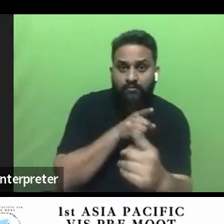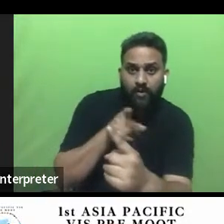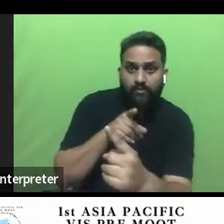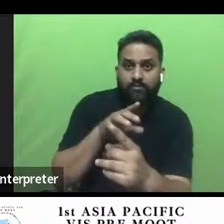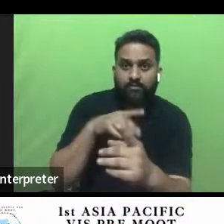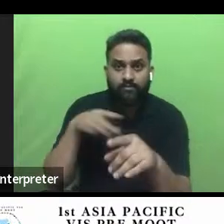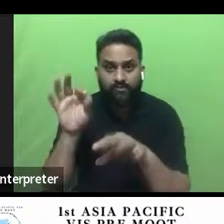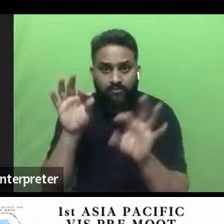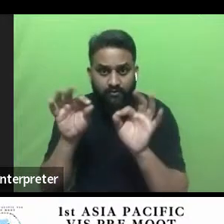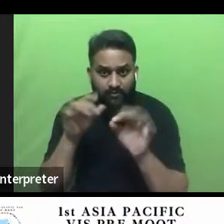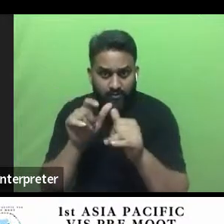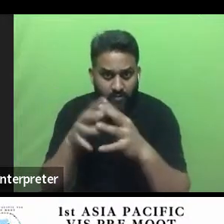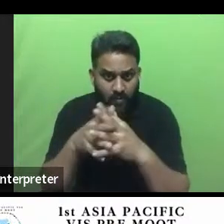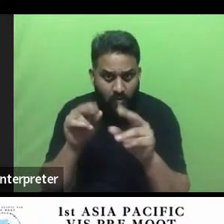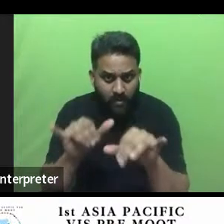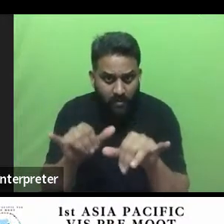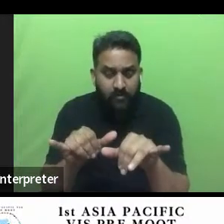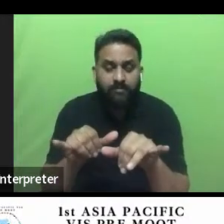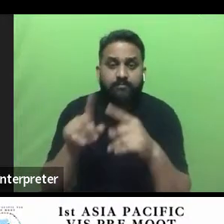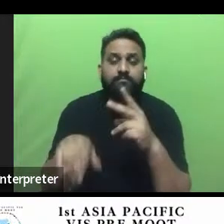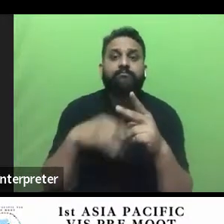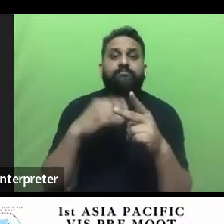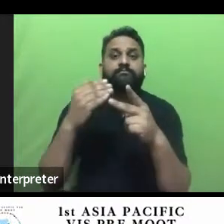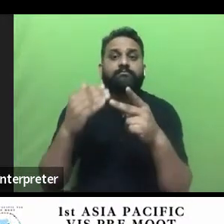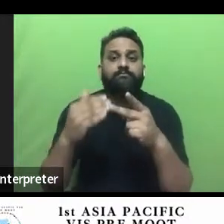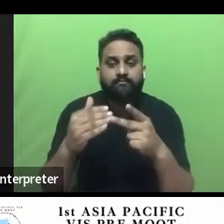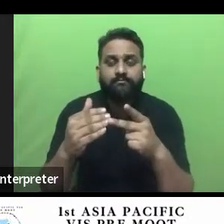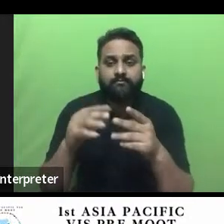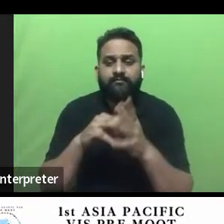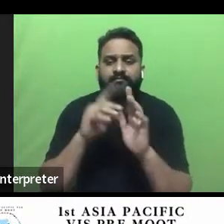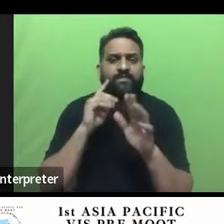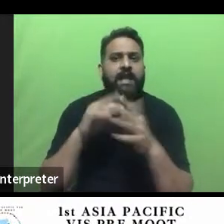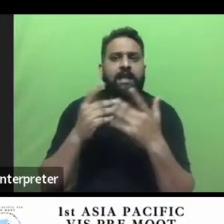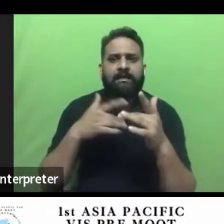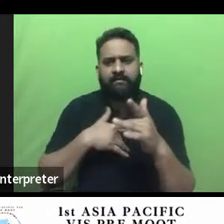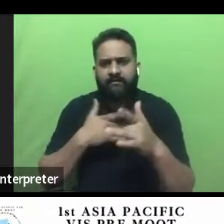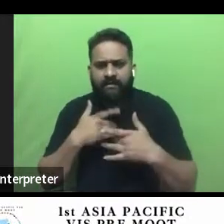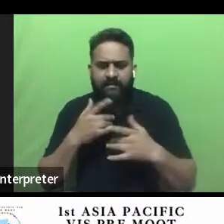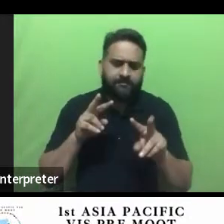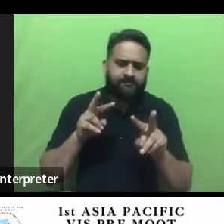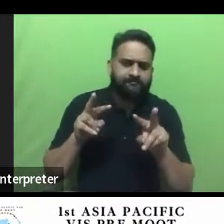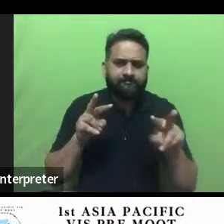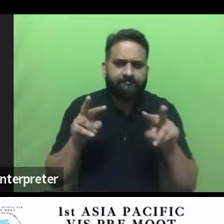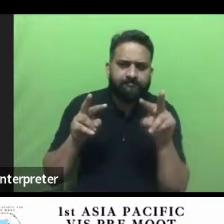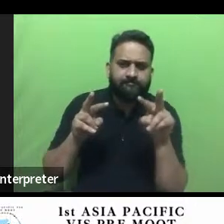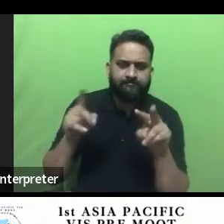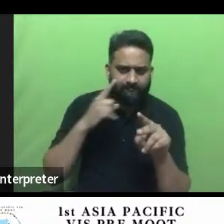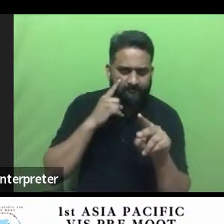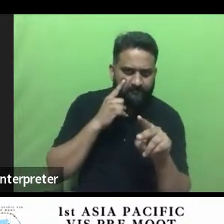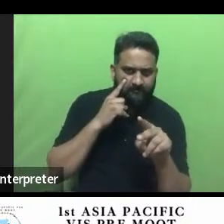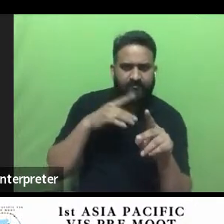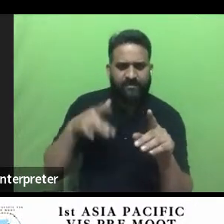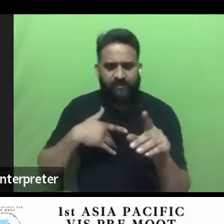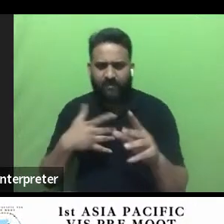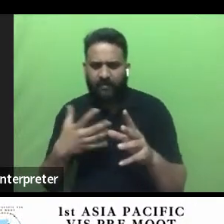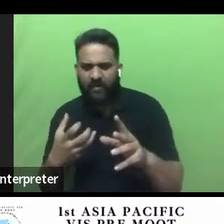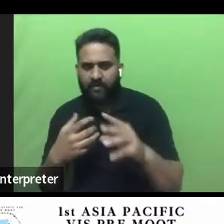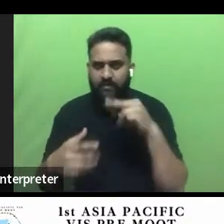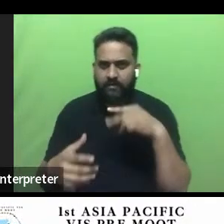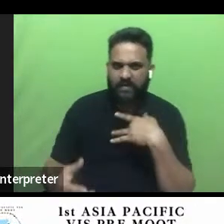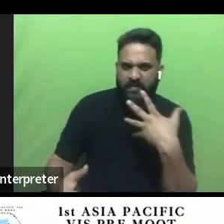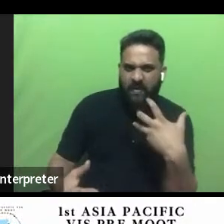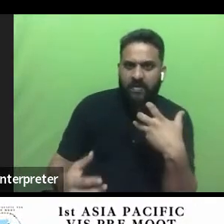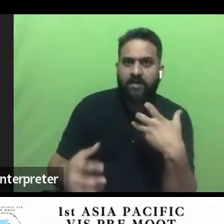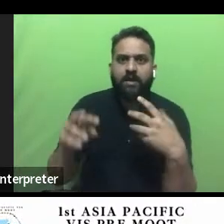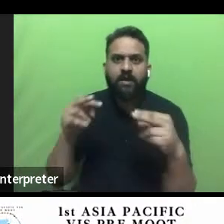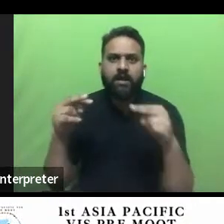law. And the next part, which states failing any indication thereon that looks into the intention of the parties, therefore